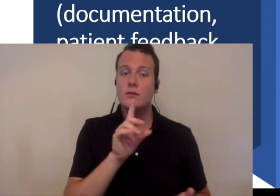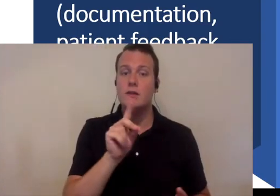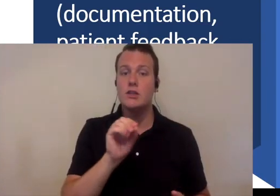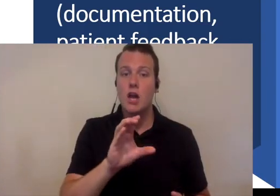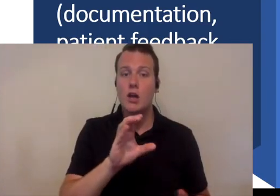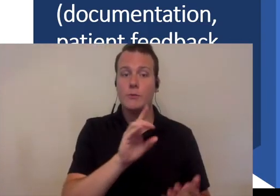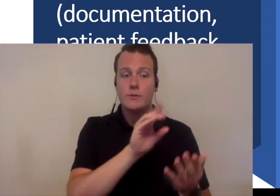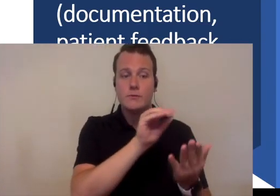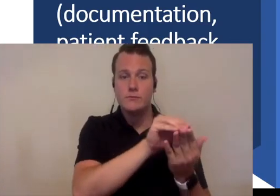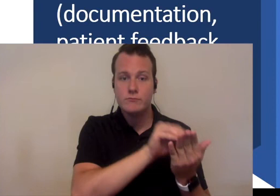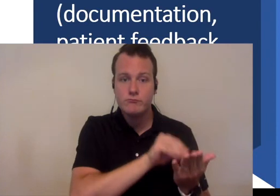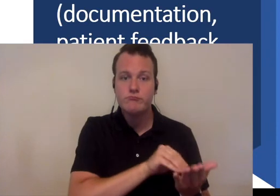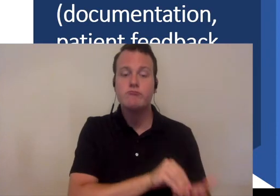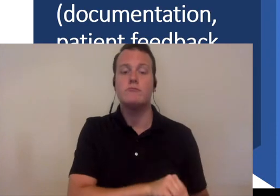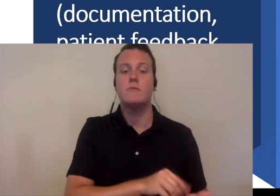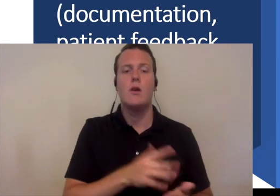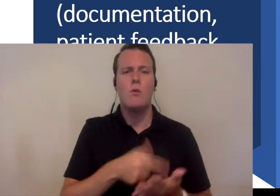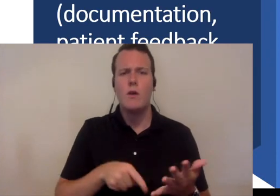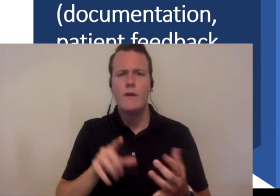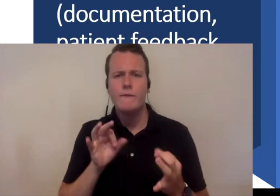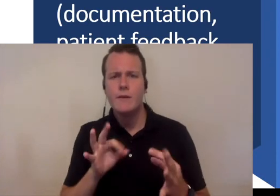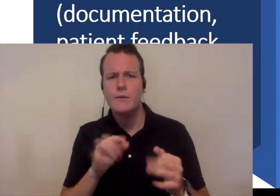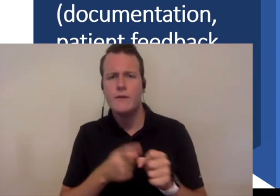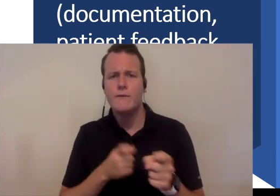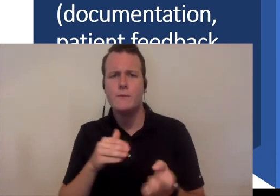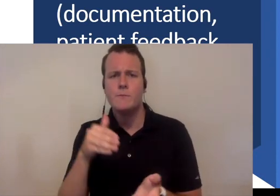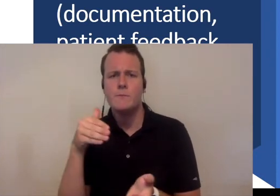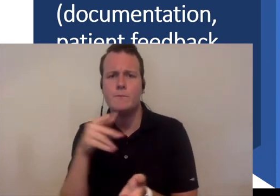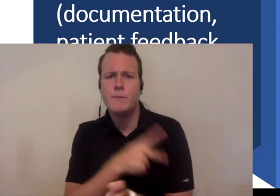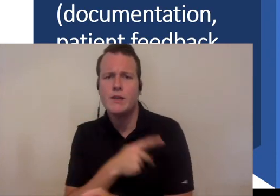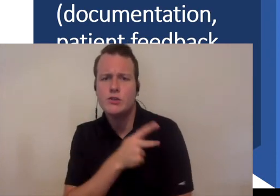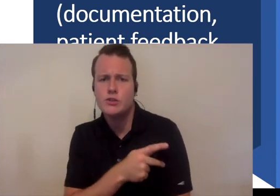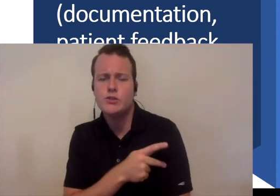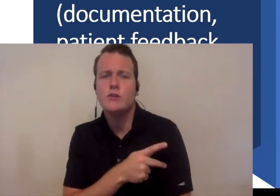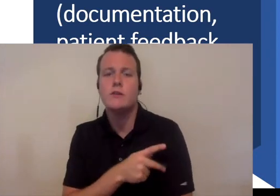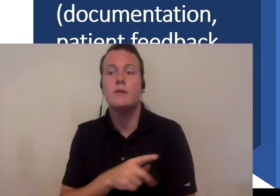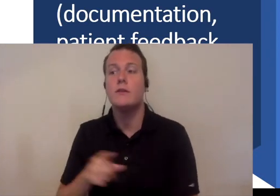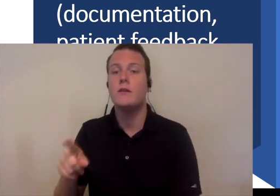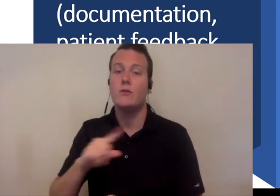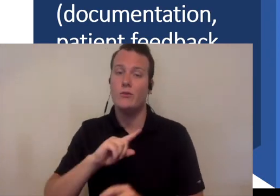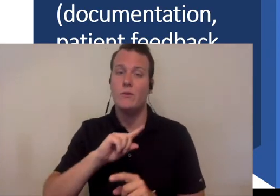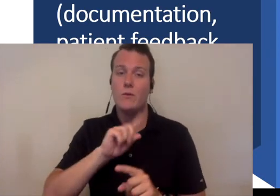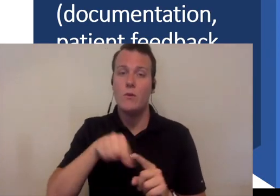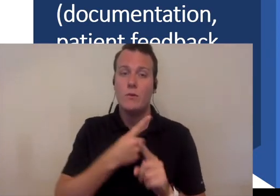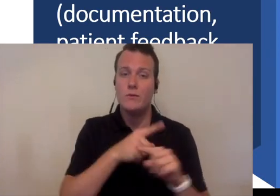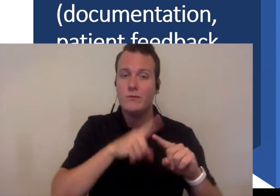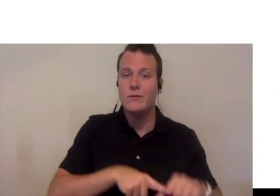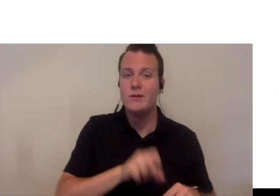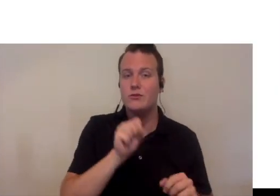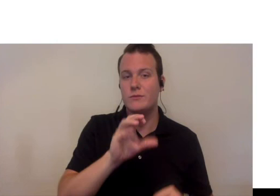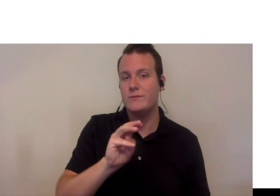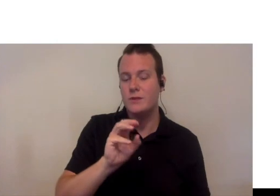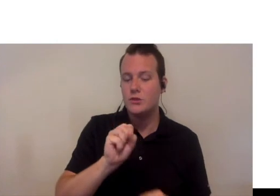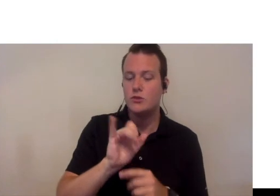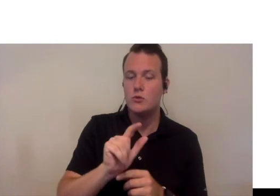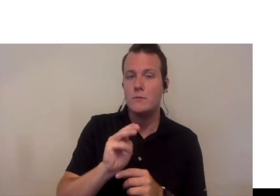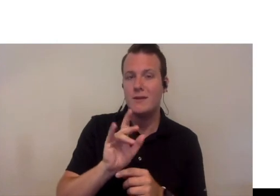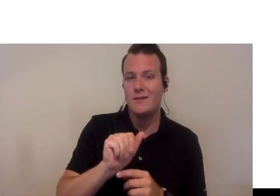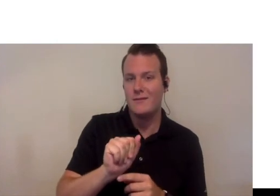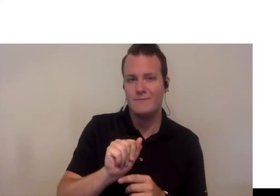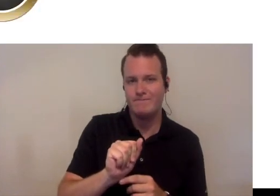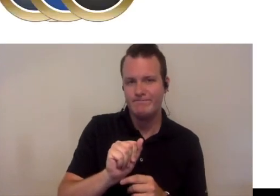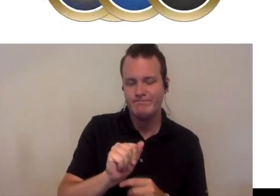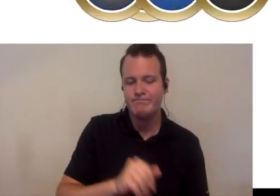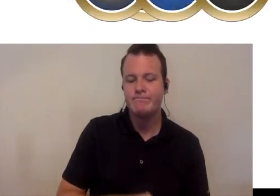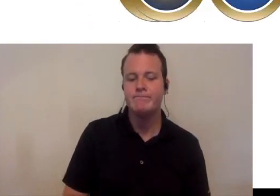you're receiving from patients? Don't let them rely only on social media. Next slide. So let's go to